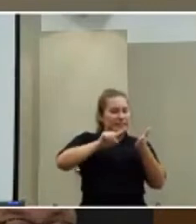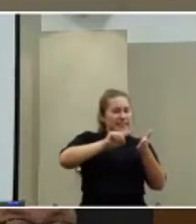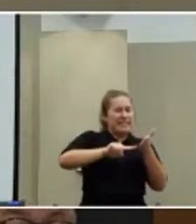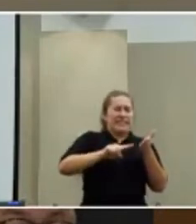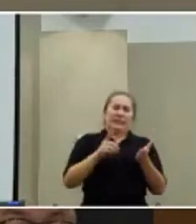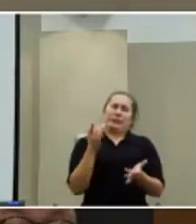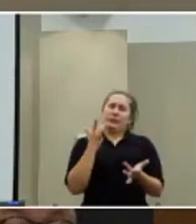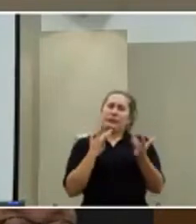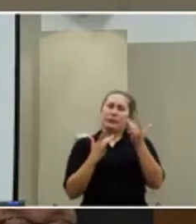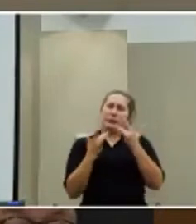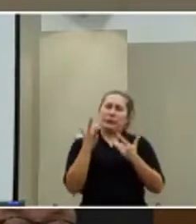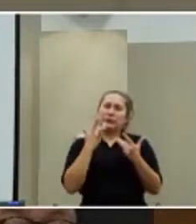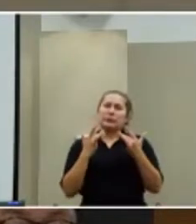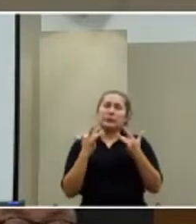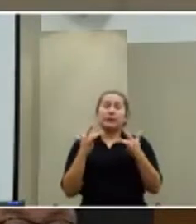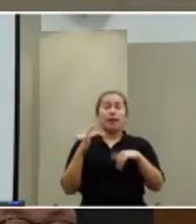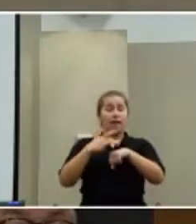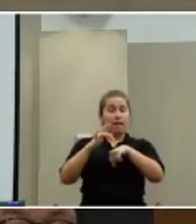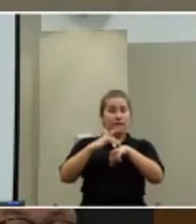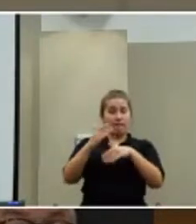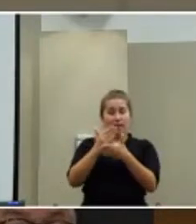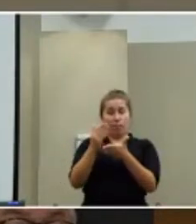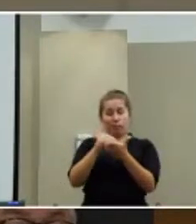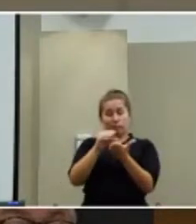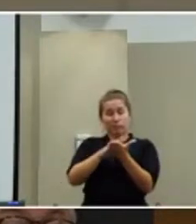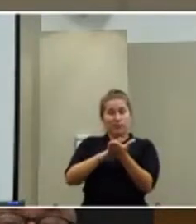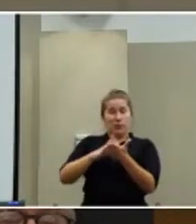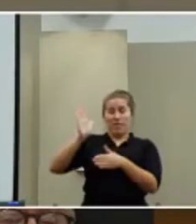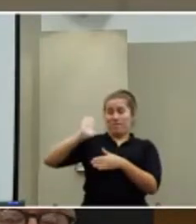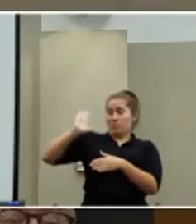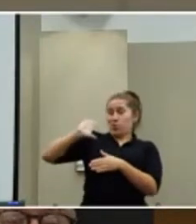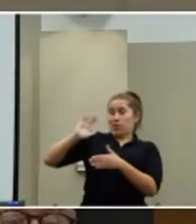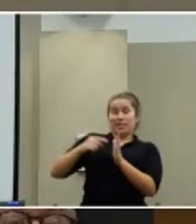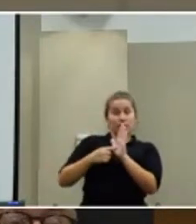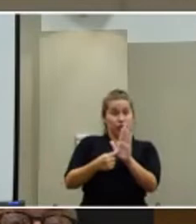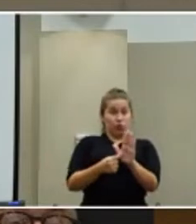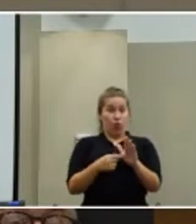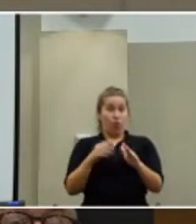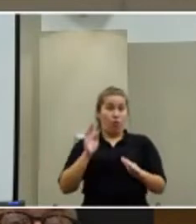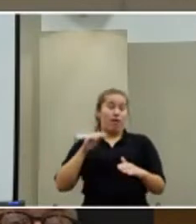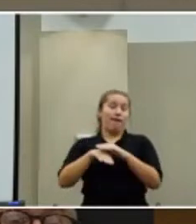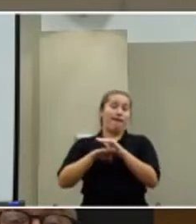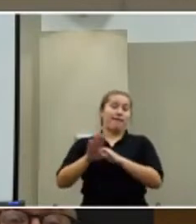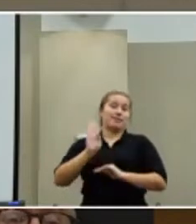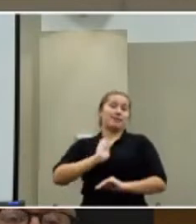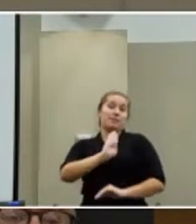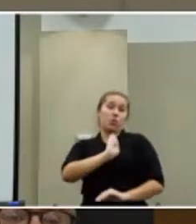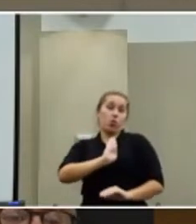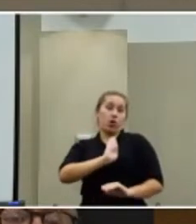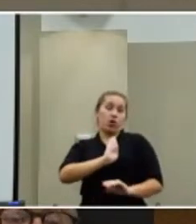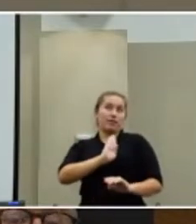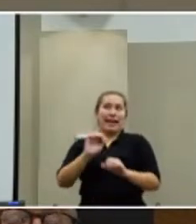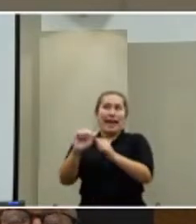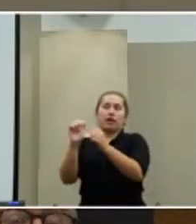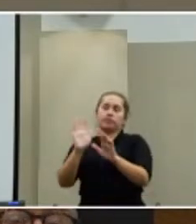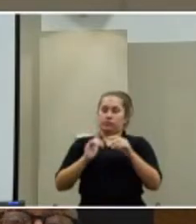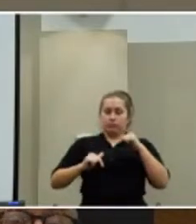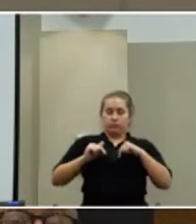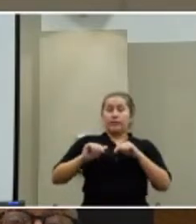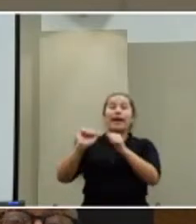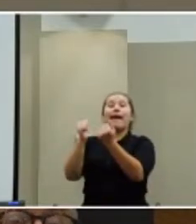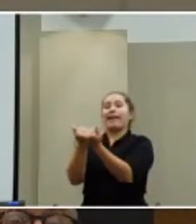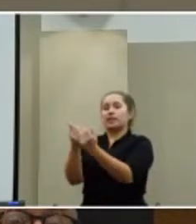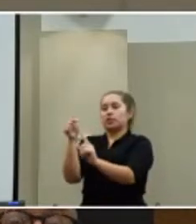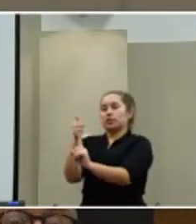sparse. Available records from early days show that the Access Board showed that agencies only really handled a